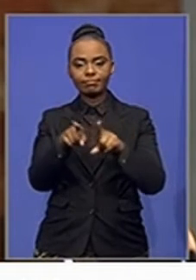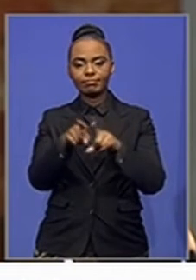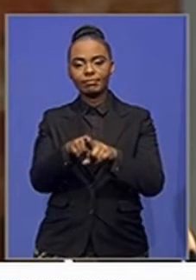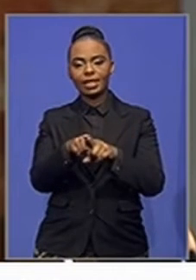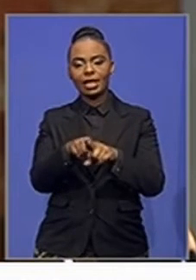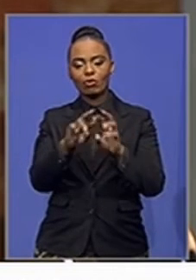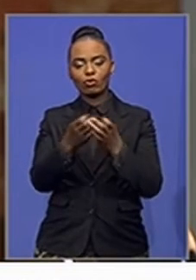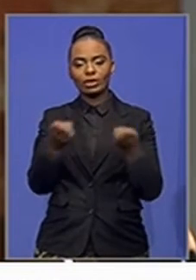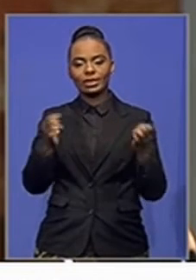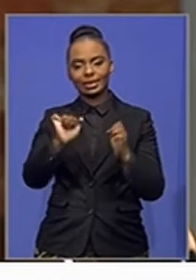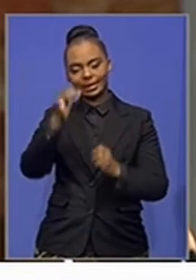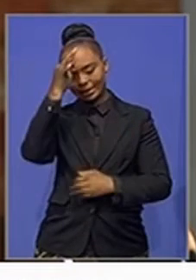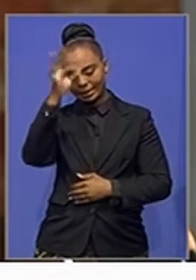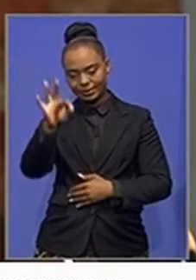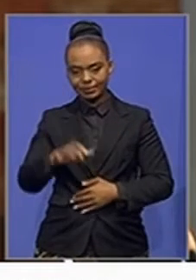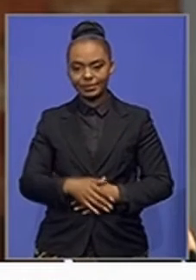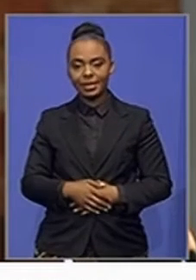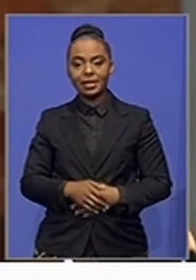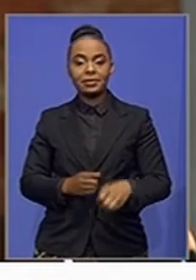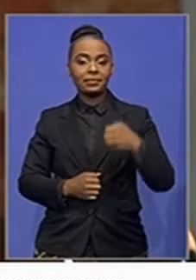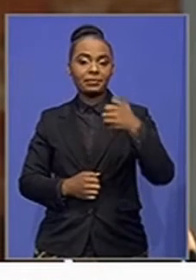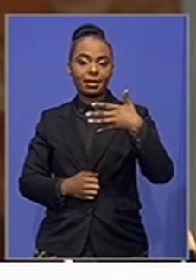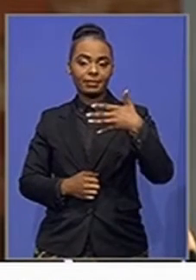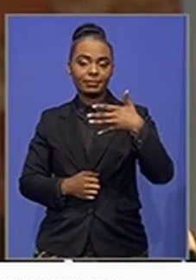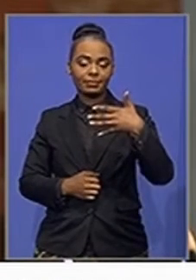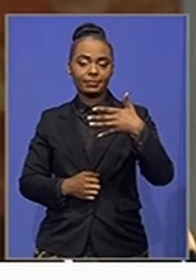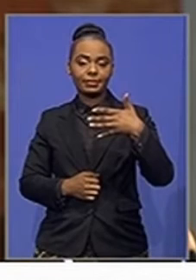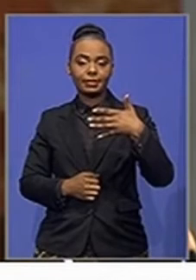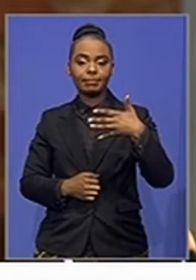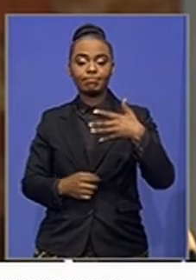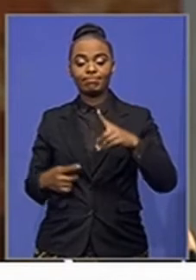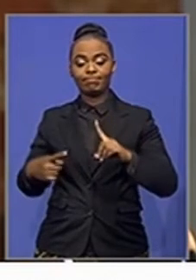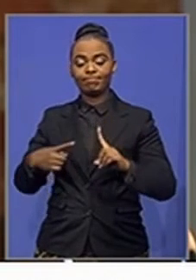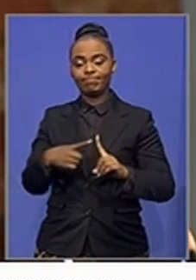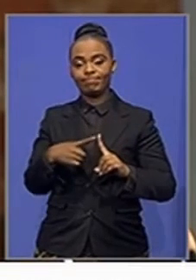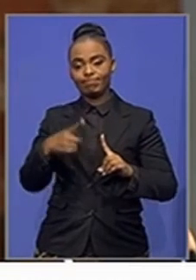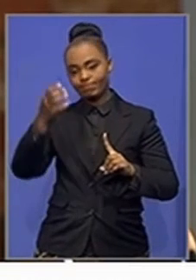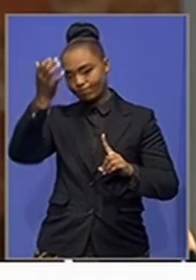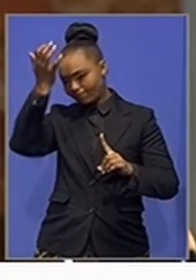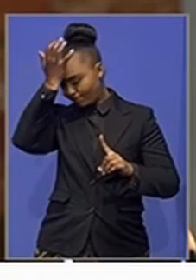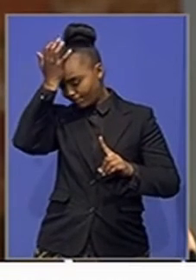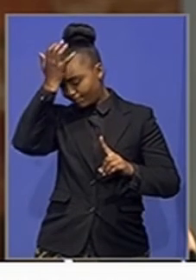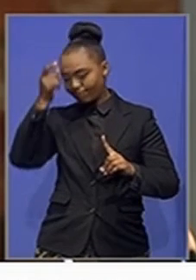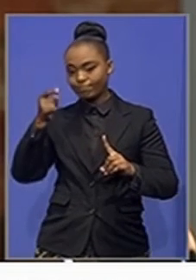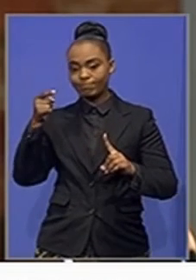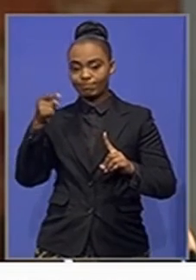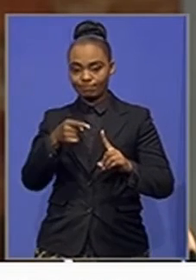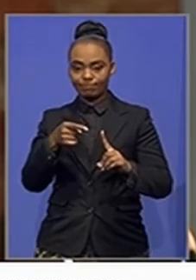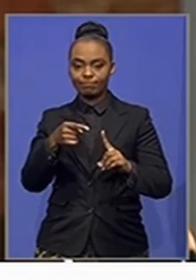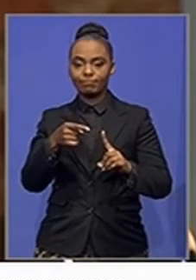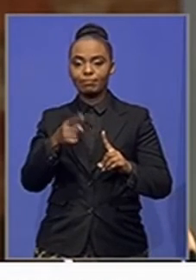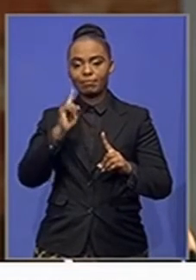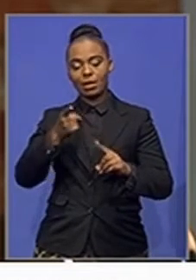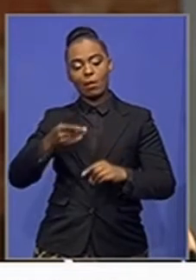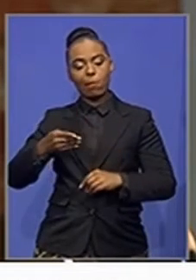state. 5, Mr. Jacob Zuma is directed to appear